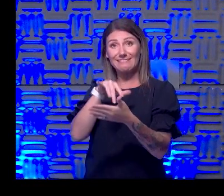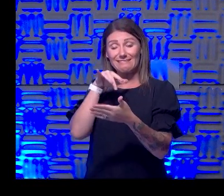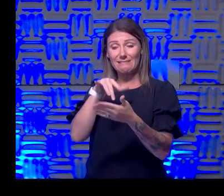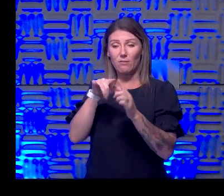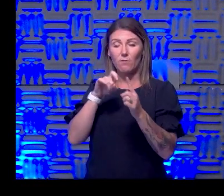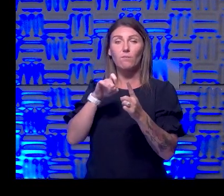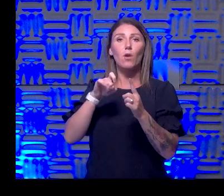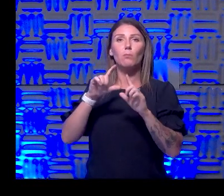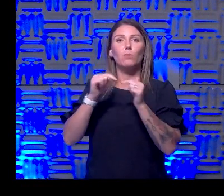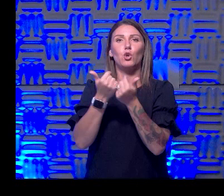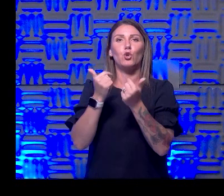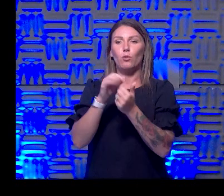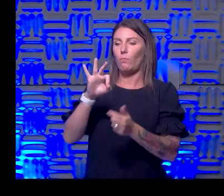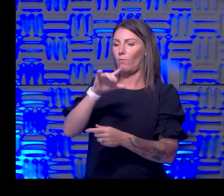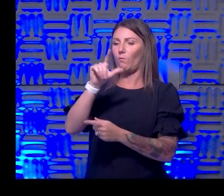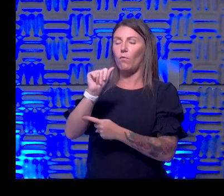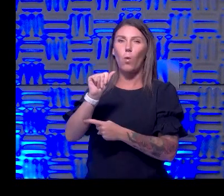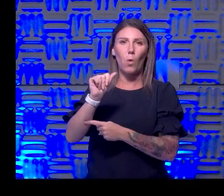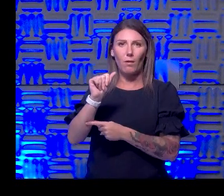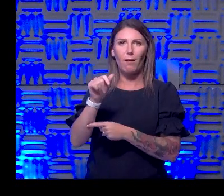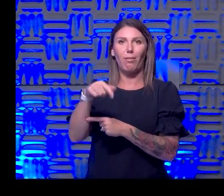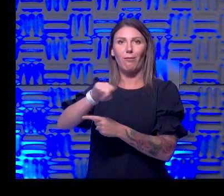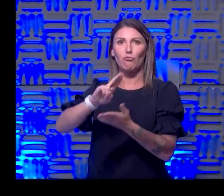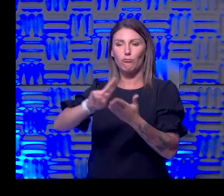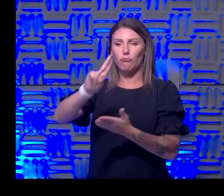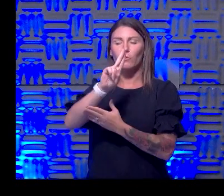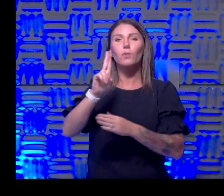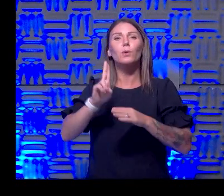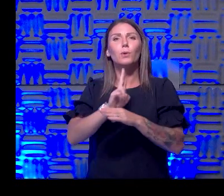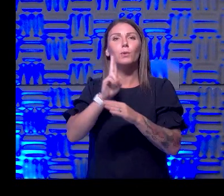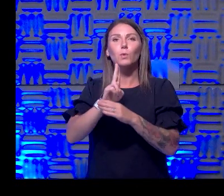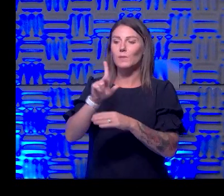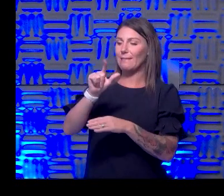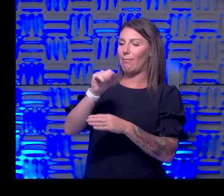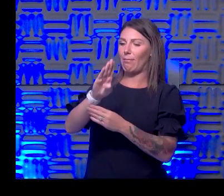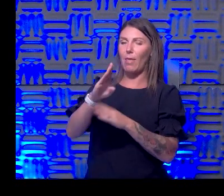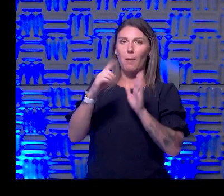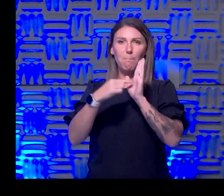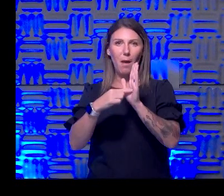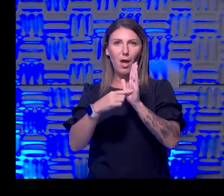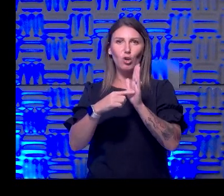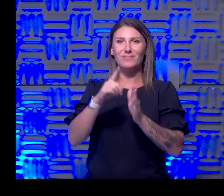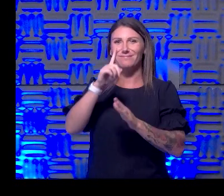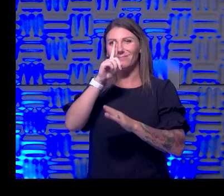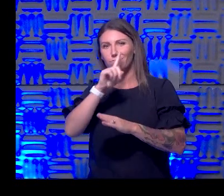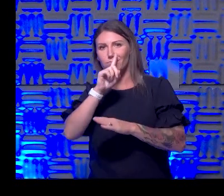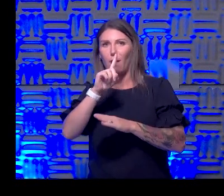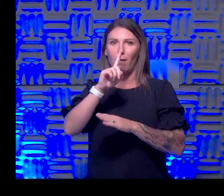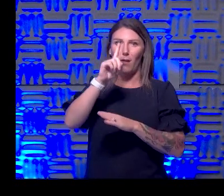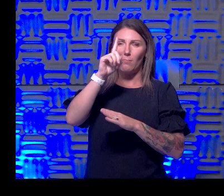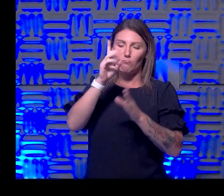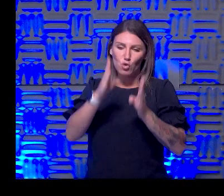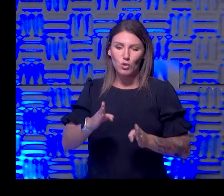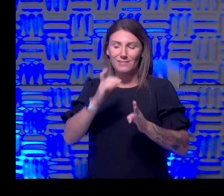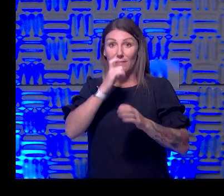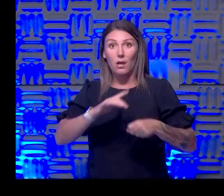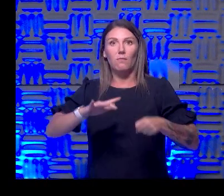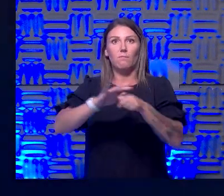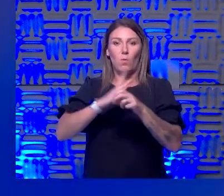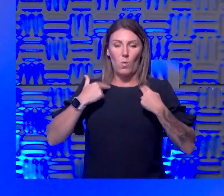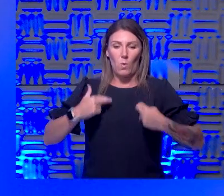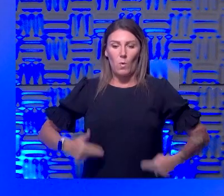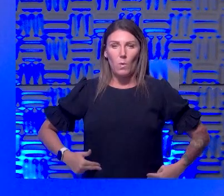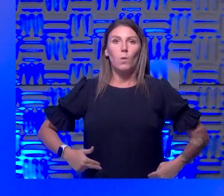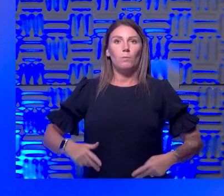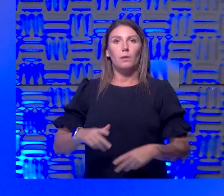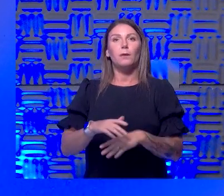from Florida Atlantic University where they used again, it's a laboratory model, so it's a mannequin. It's not a full human model, but